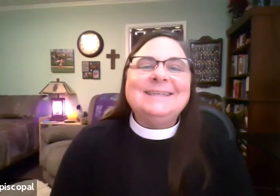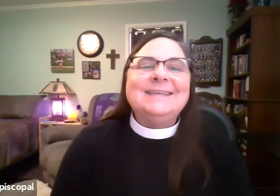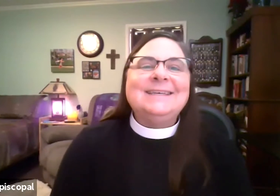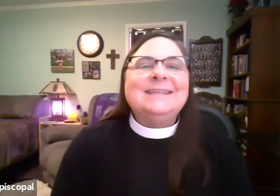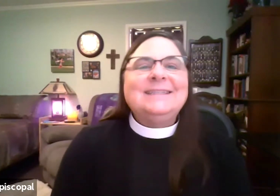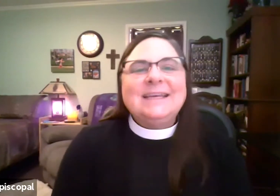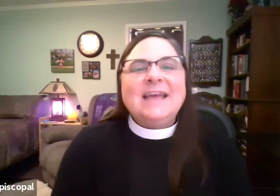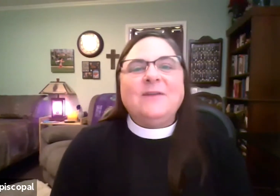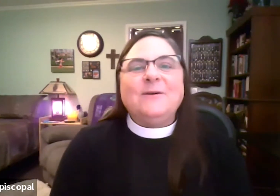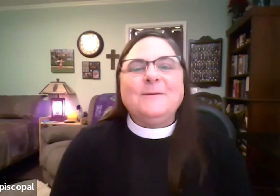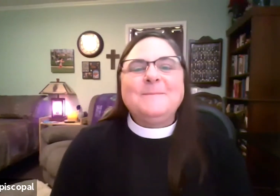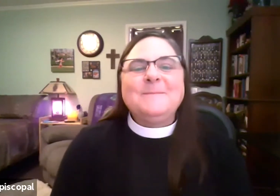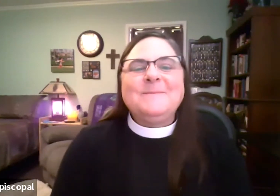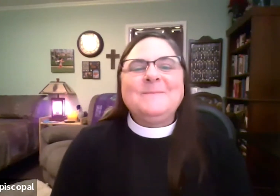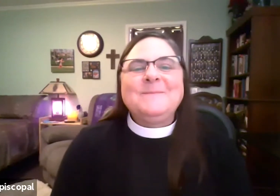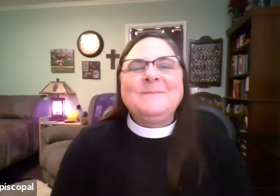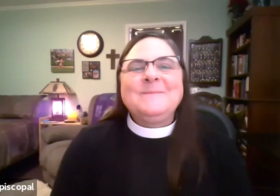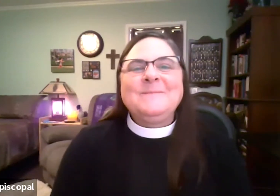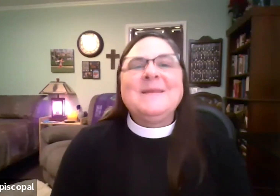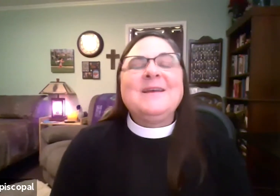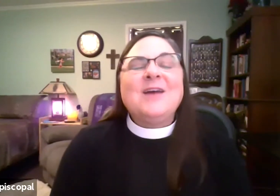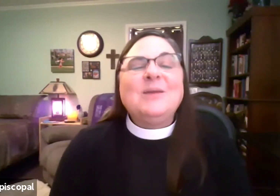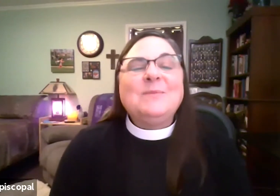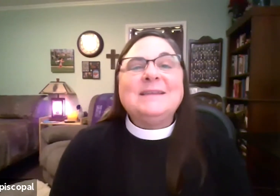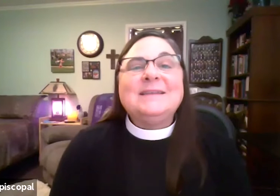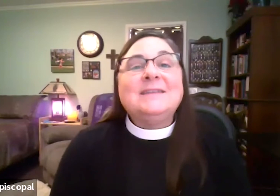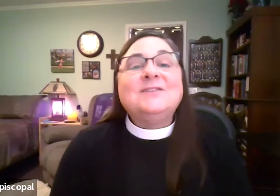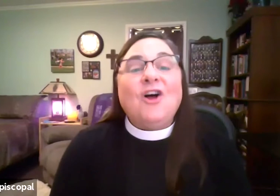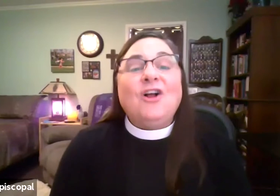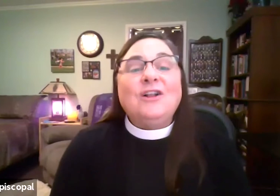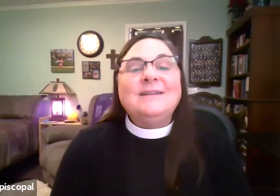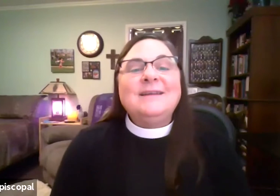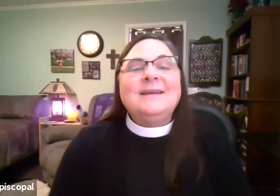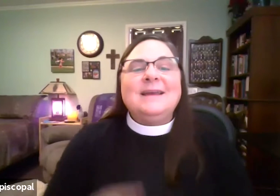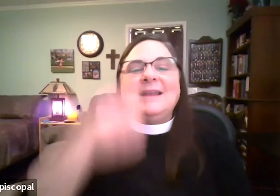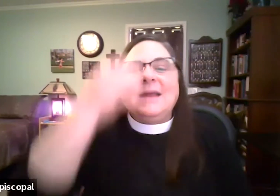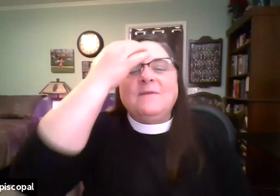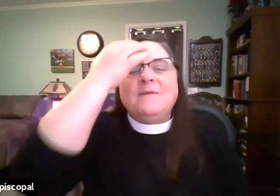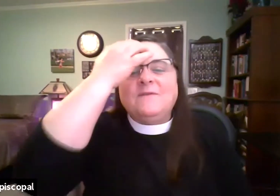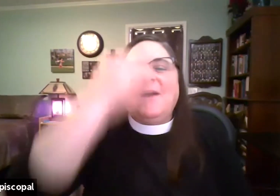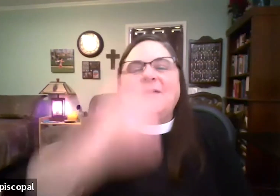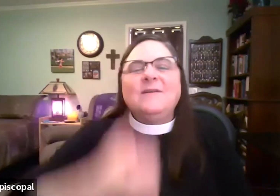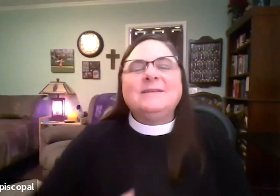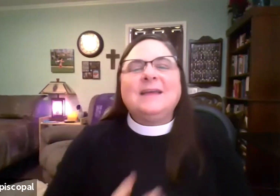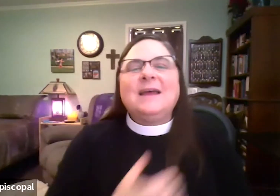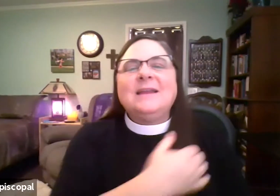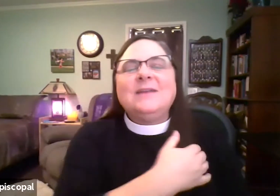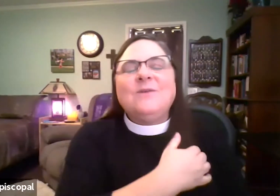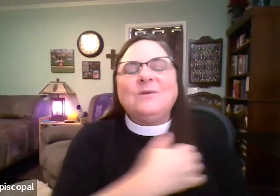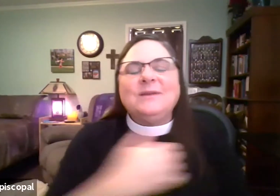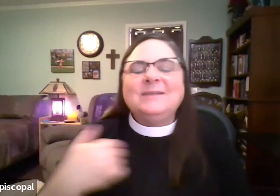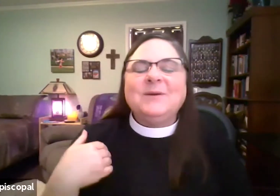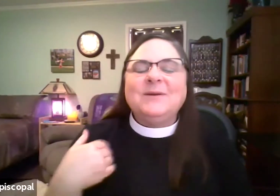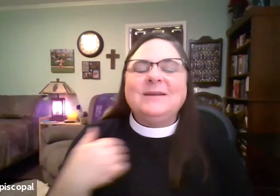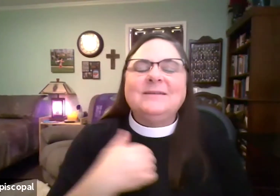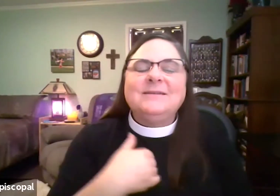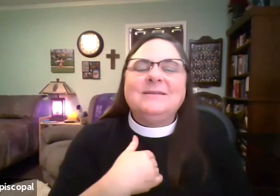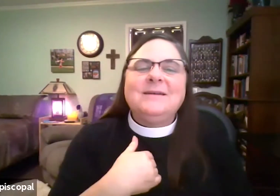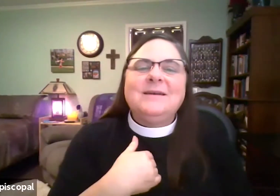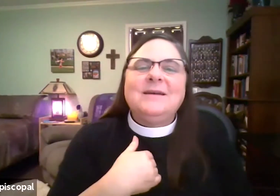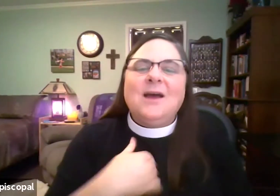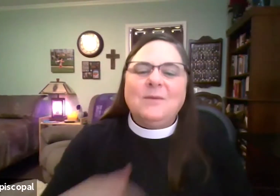it together. God bless us all. In the name of the Father, Son, and Holy